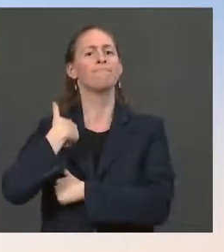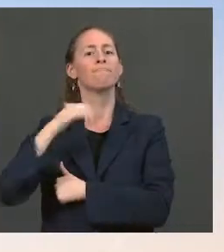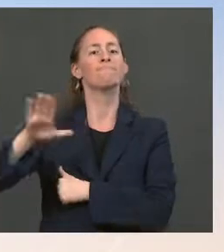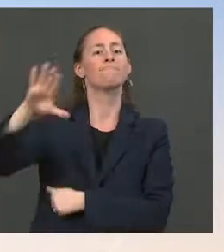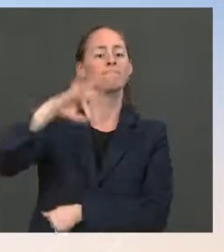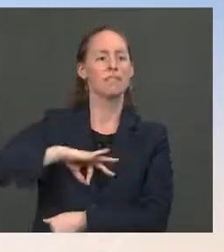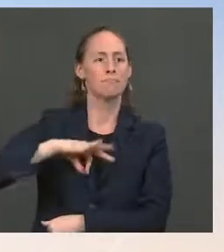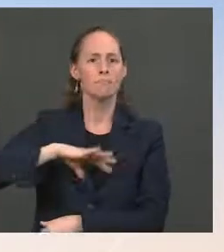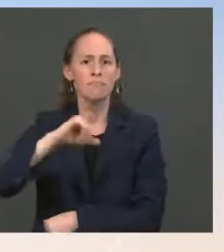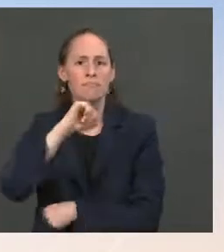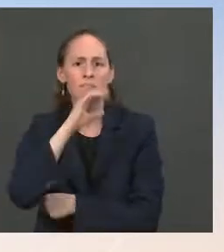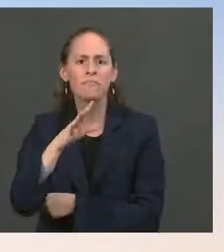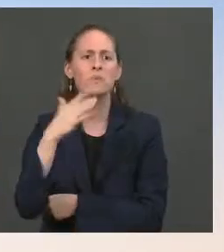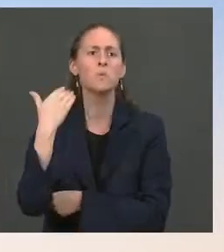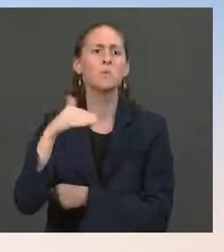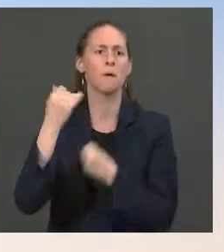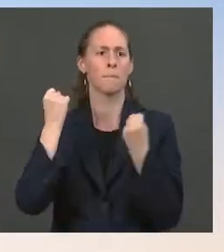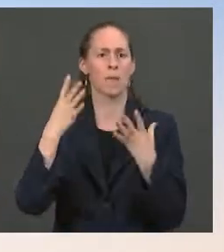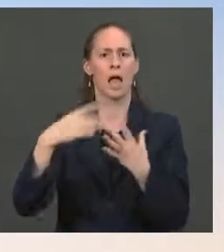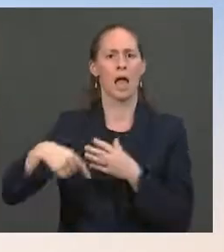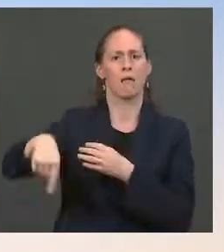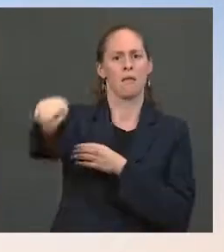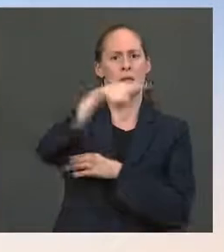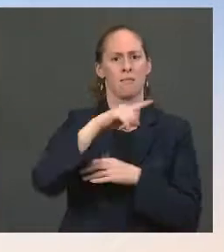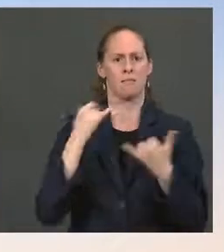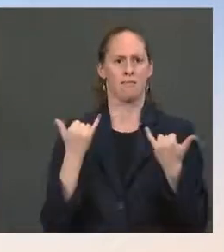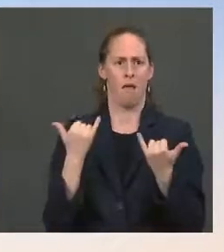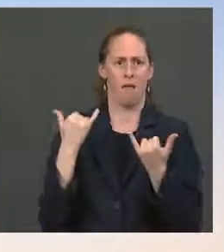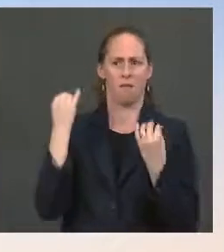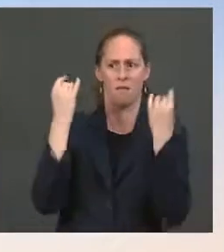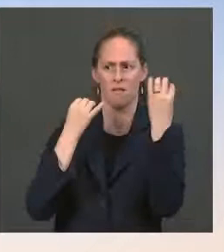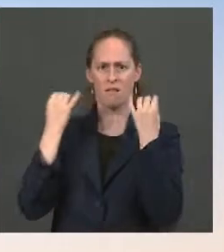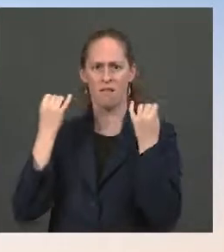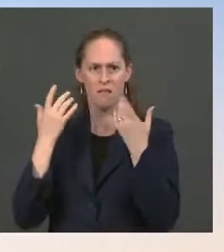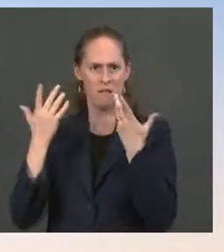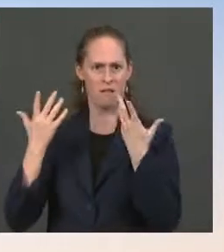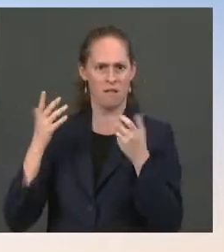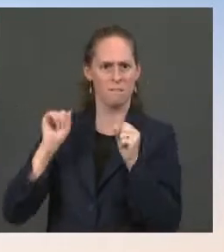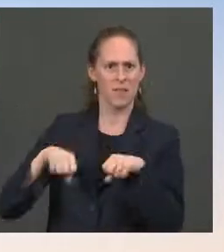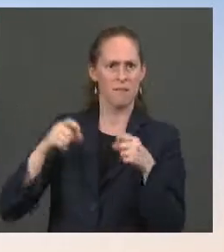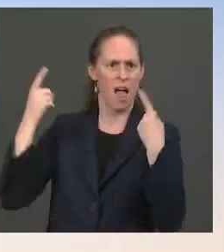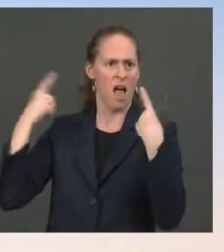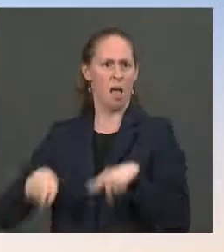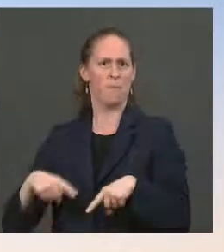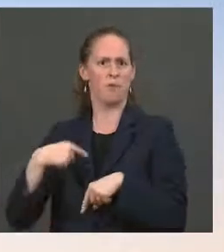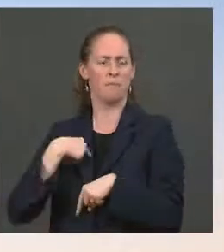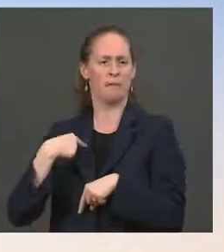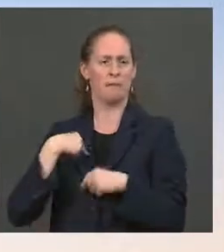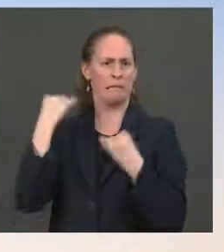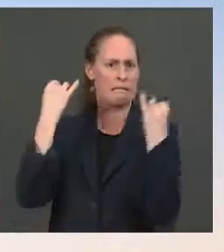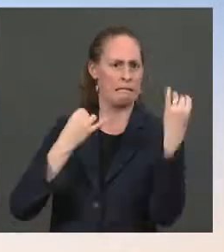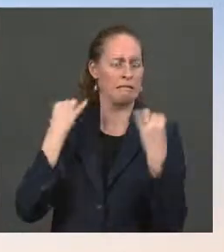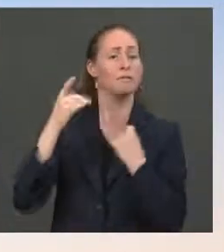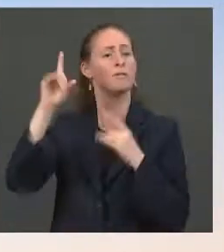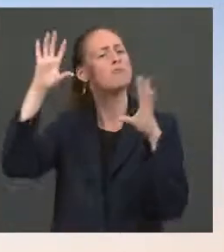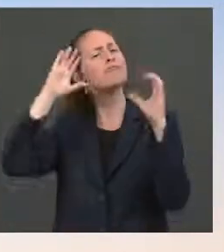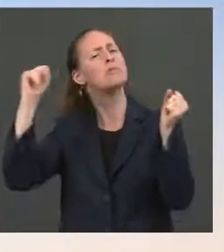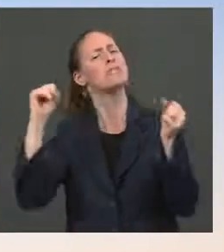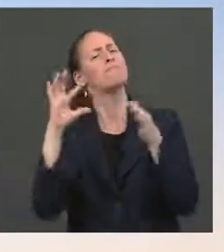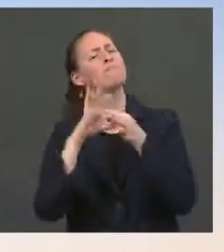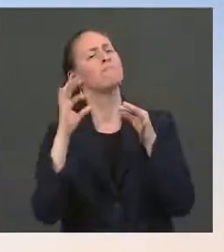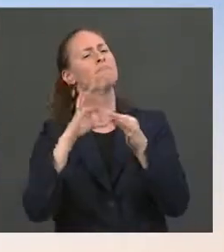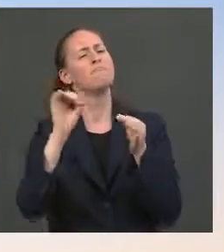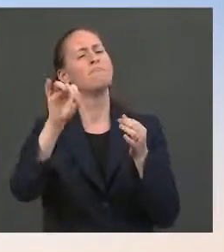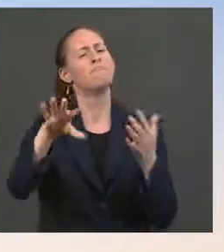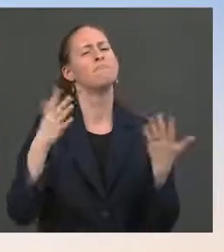home, watching how this might impact them. Now, the moment we're in, as the president talked about earlier today, is despite the fact that